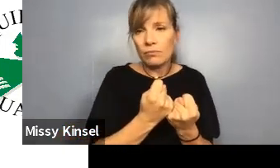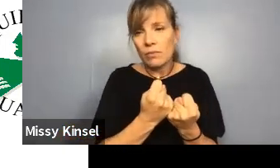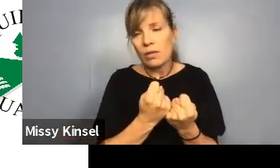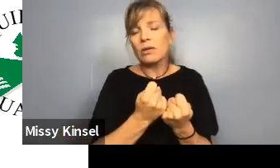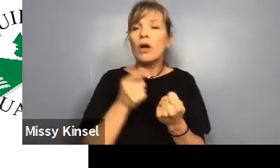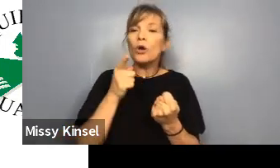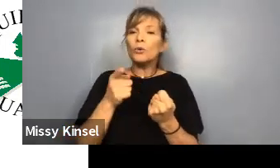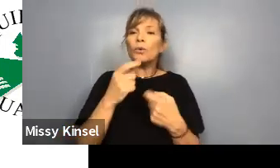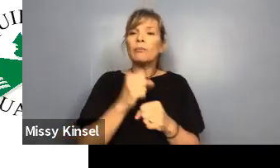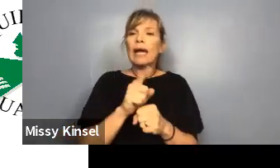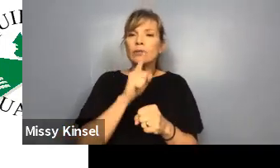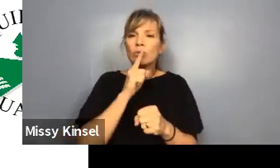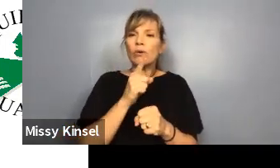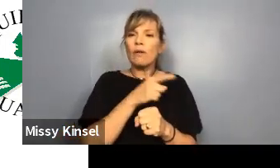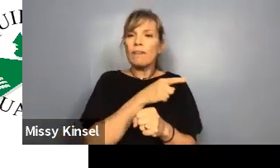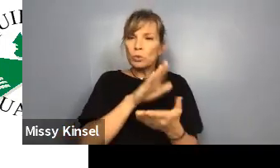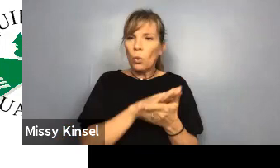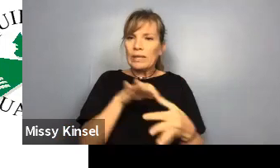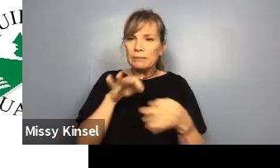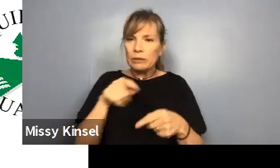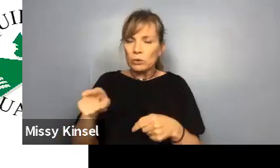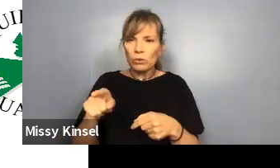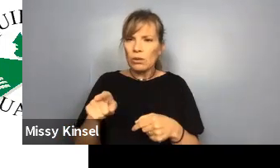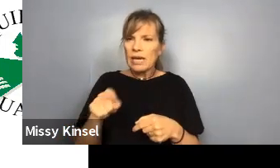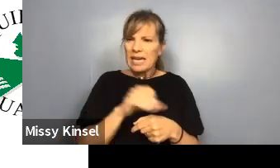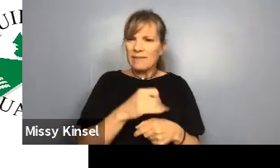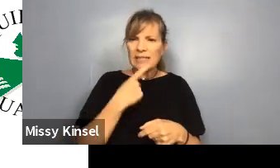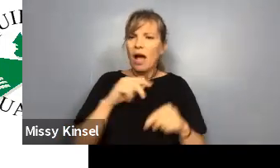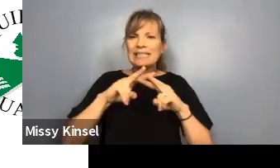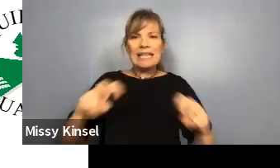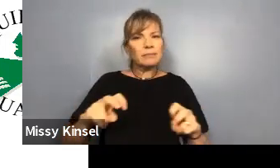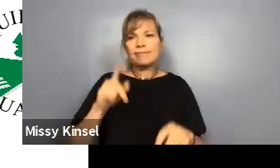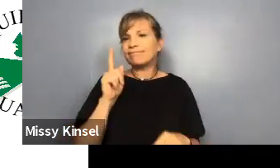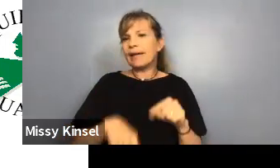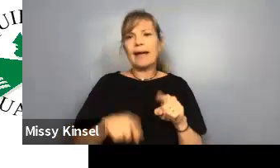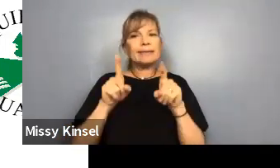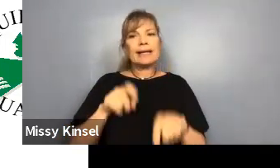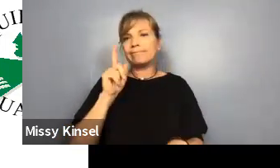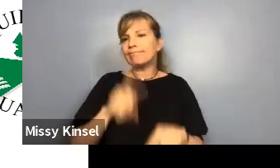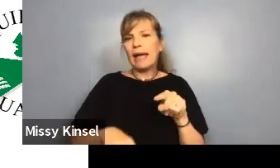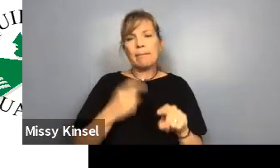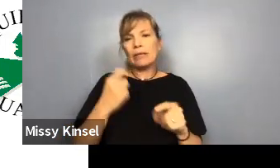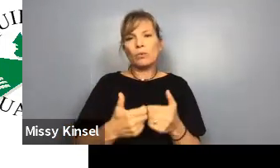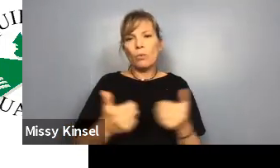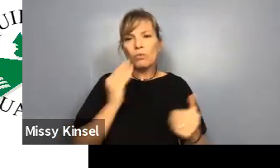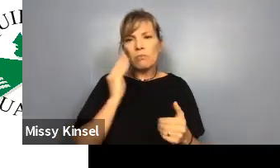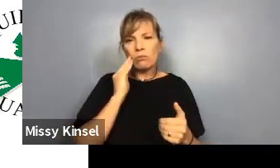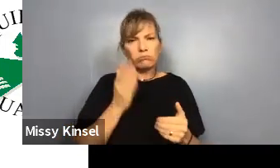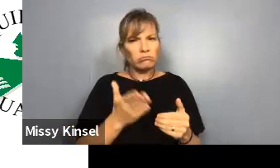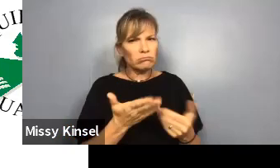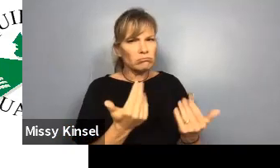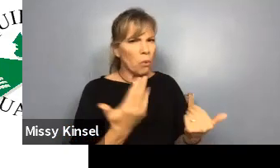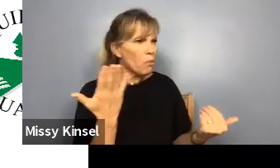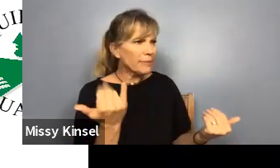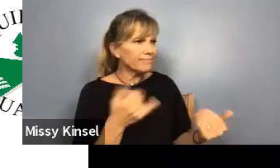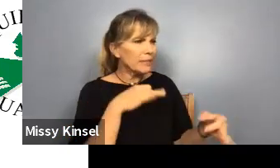make sure that it's explained to you if you're told why an assessment or a test can't be done remotely. Schools